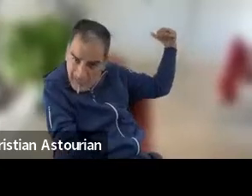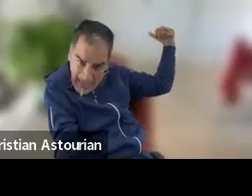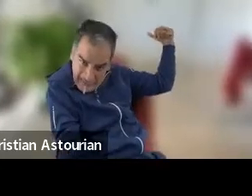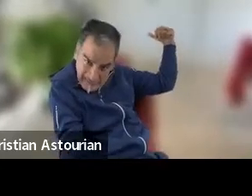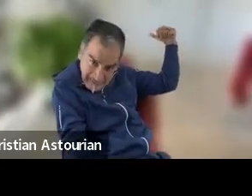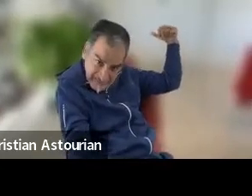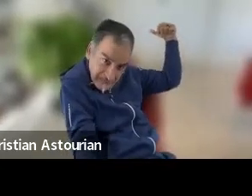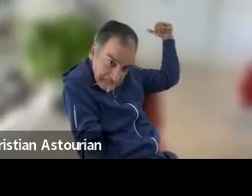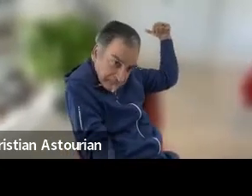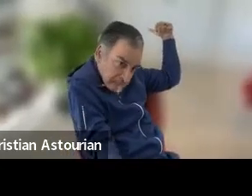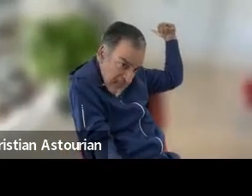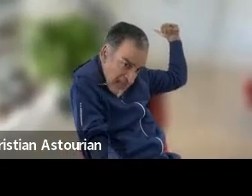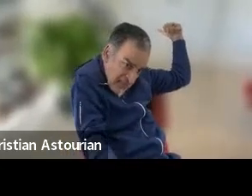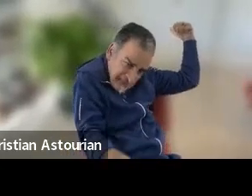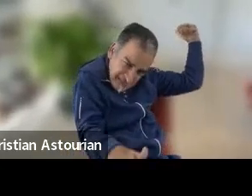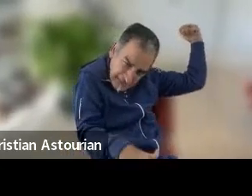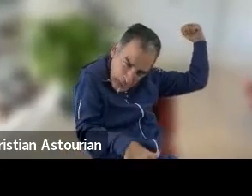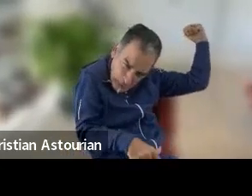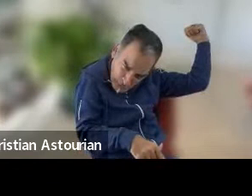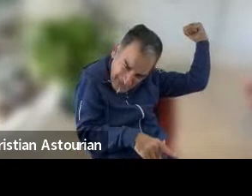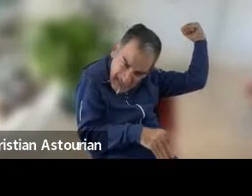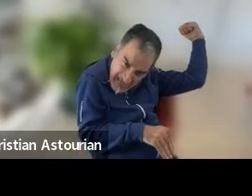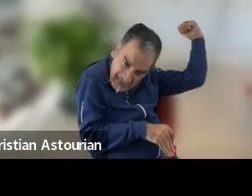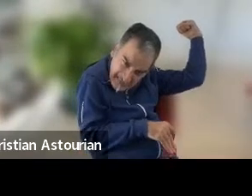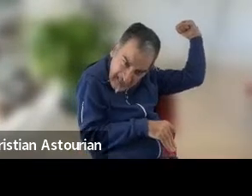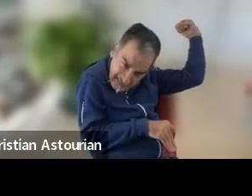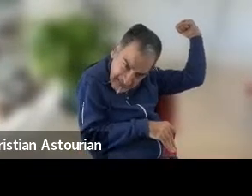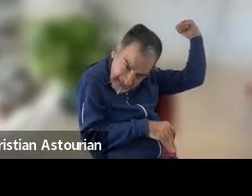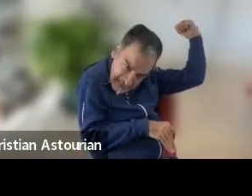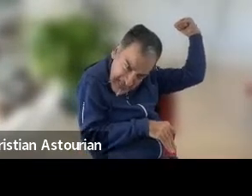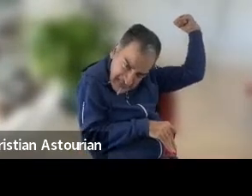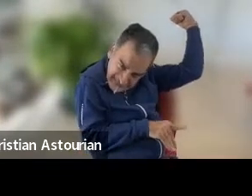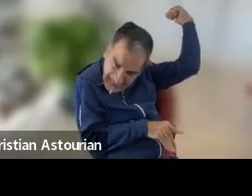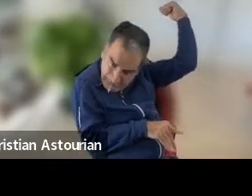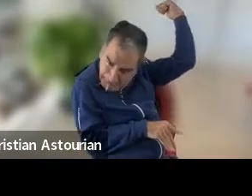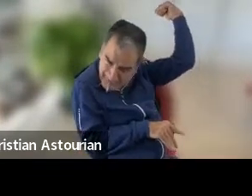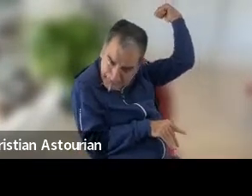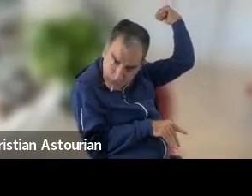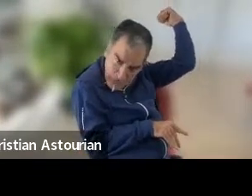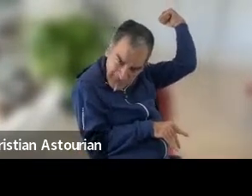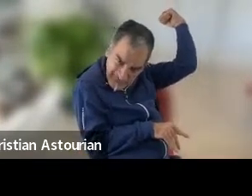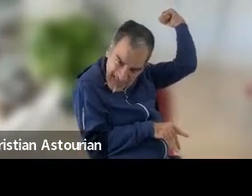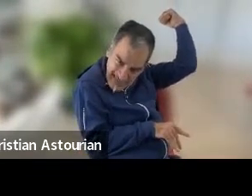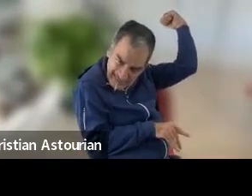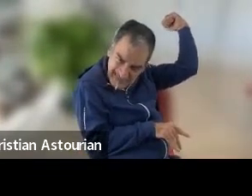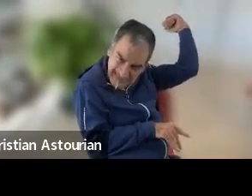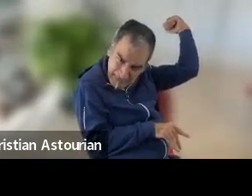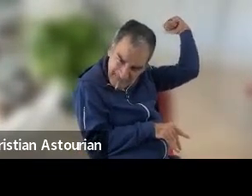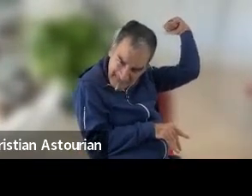new clients. It is also the case that some people with